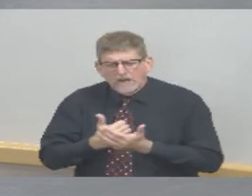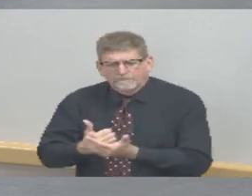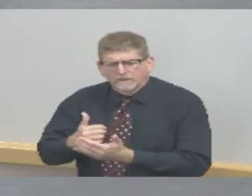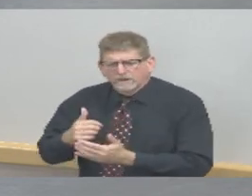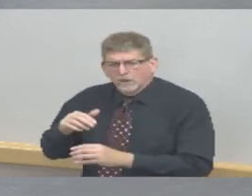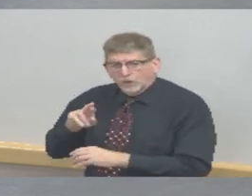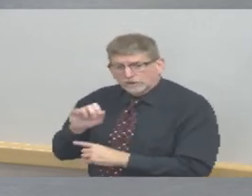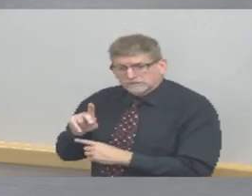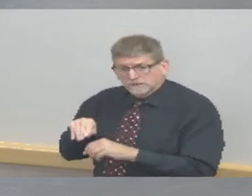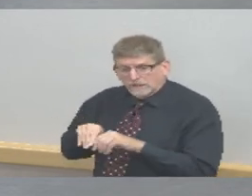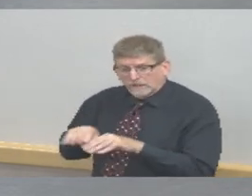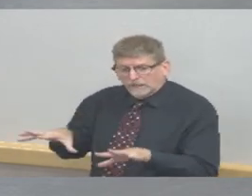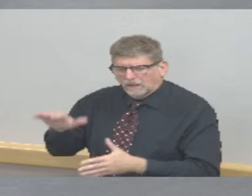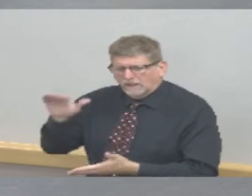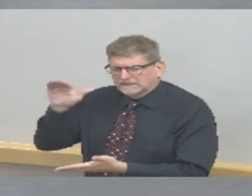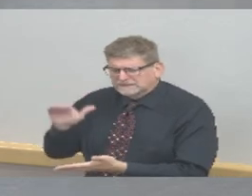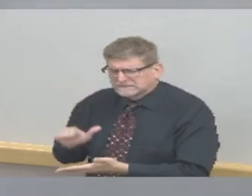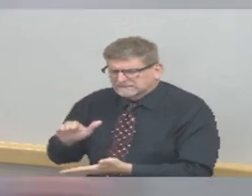Thank you.